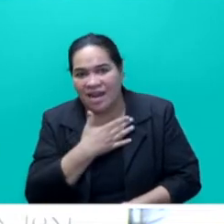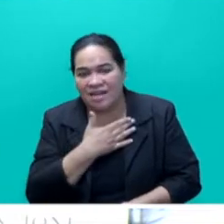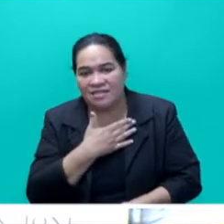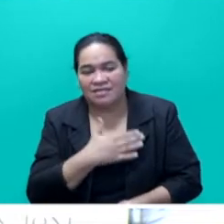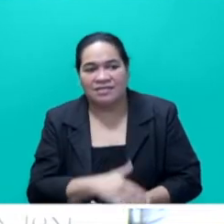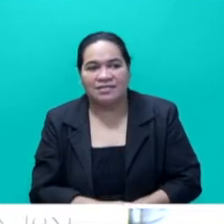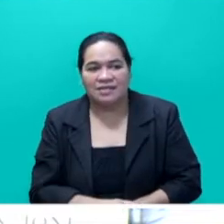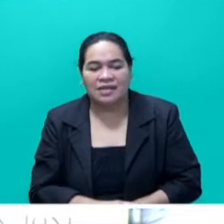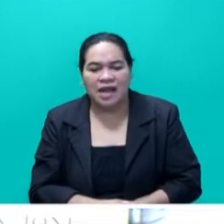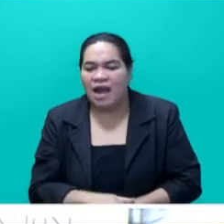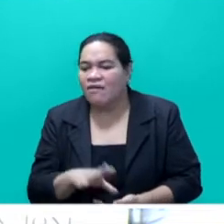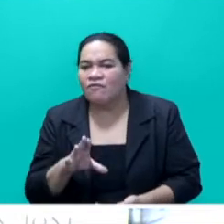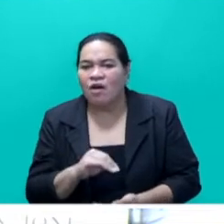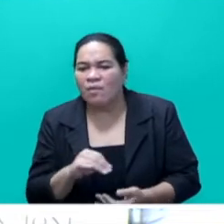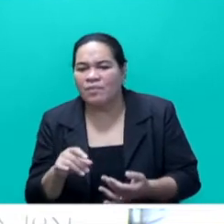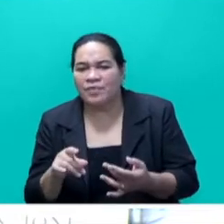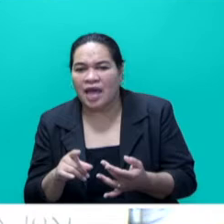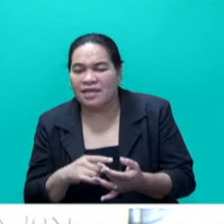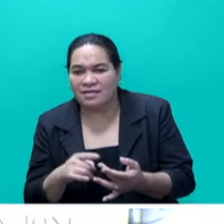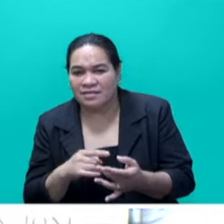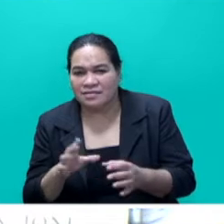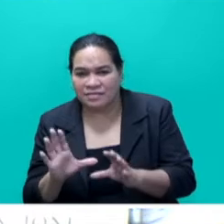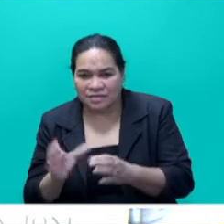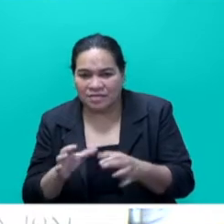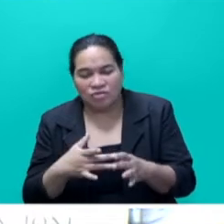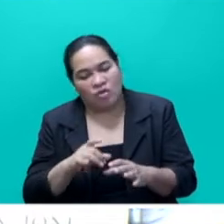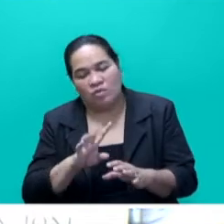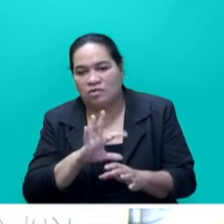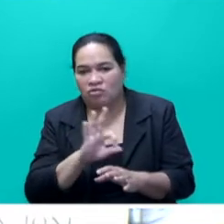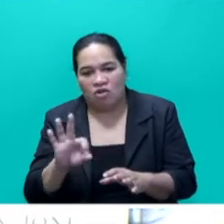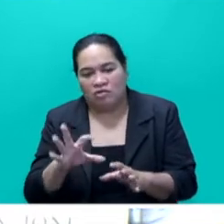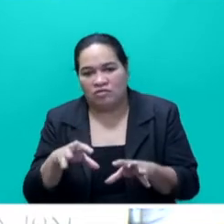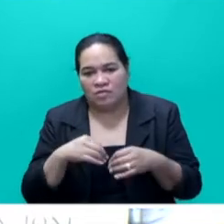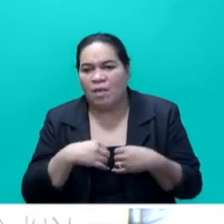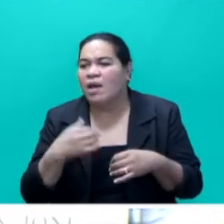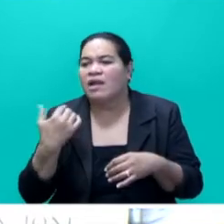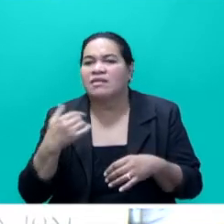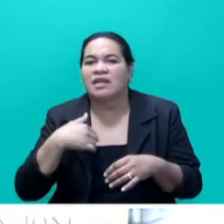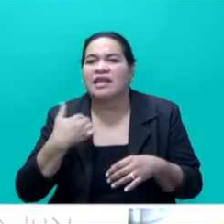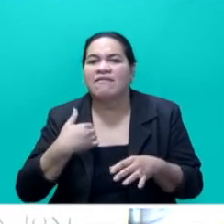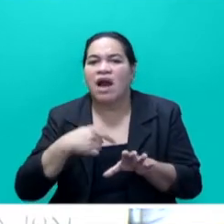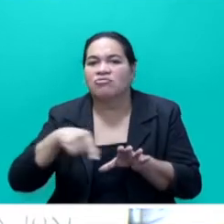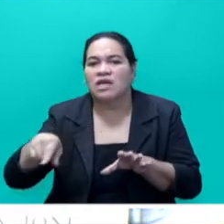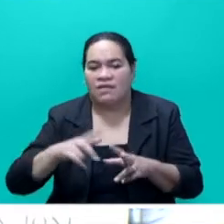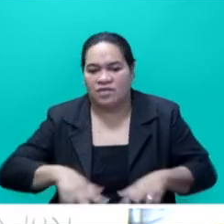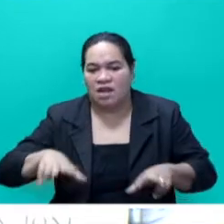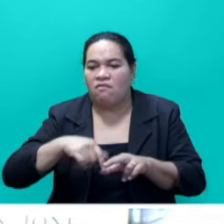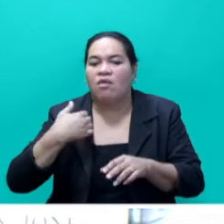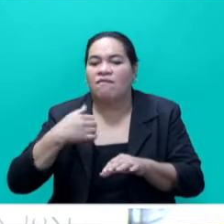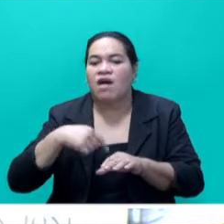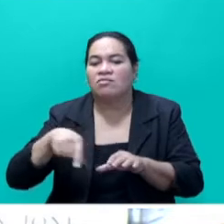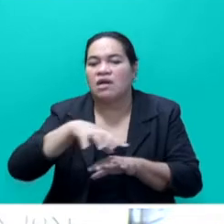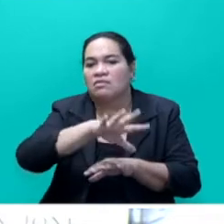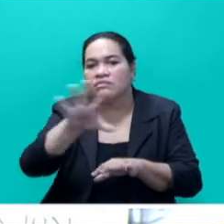the informal sector that were declined from outside Viti Levu. Mr. Speaker, sir, as